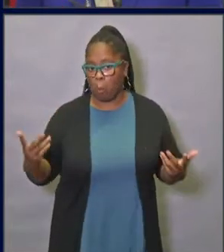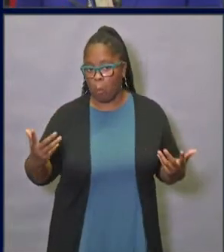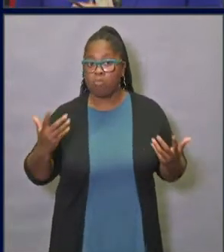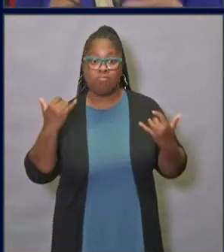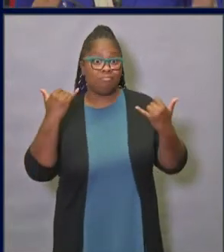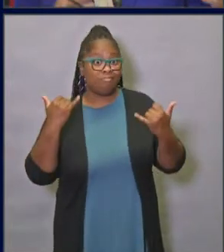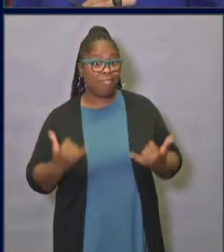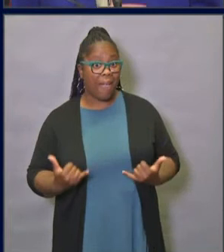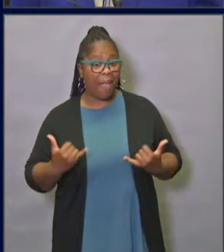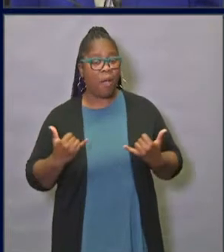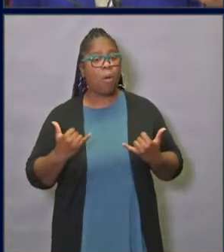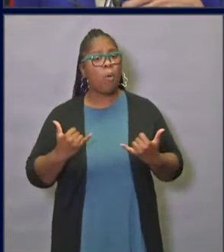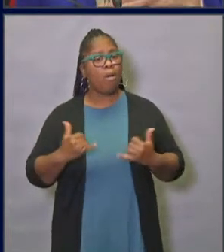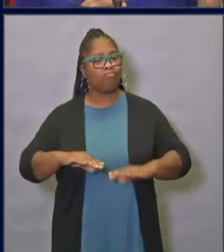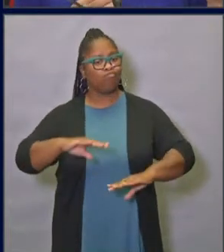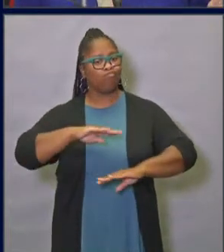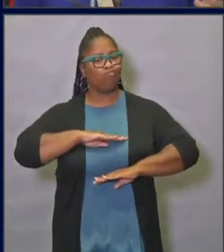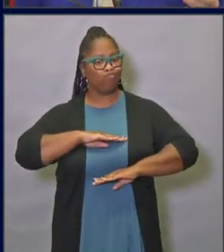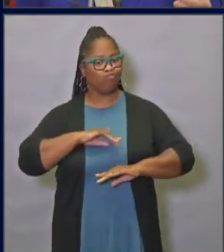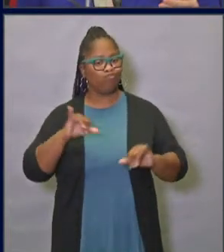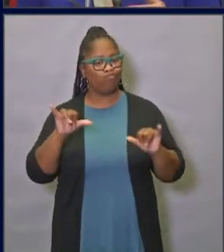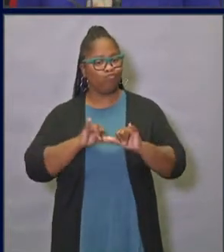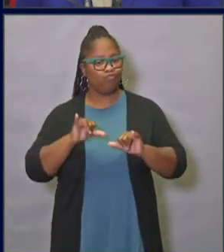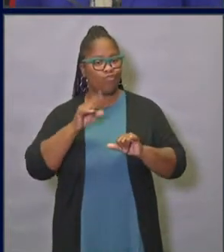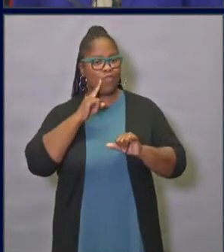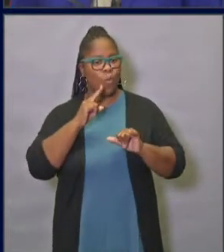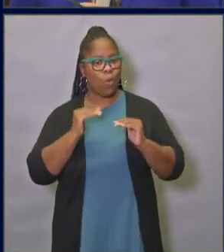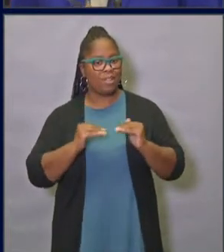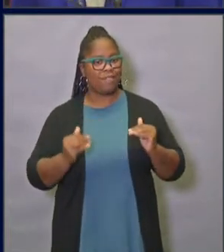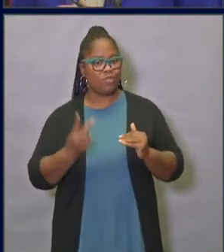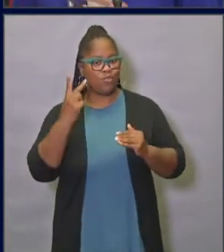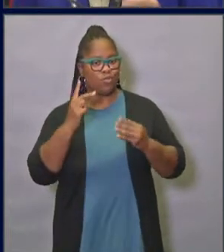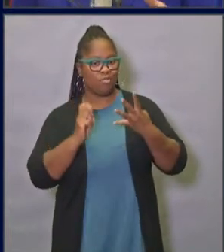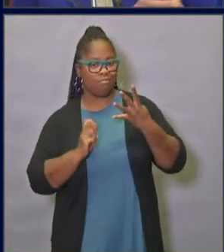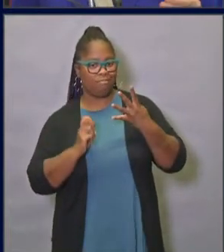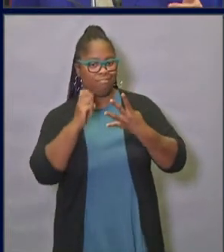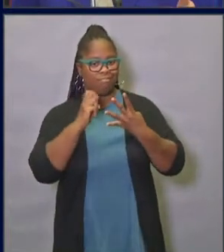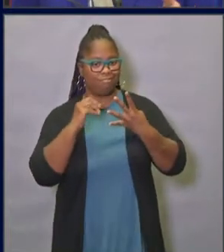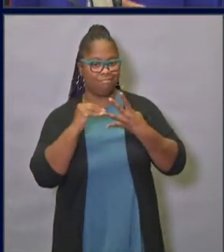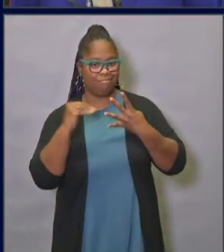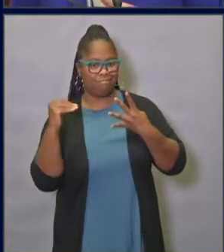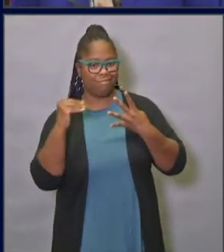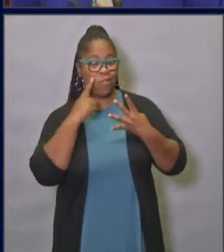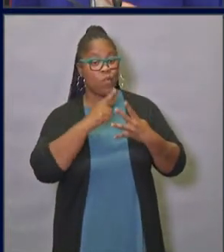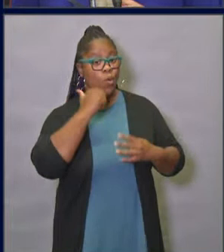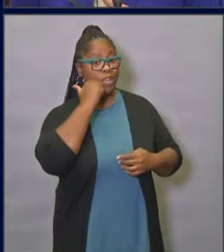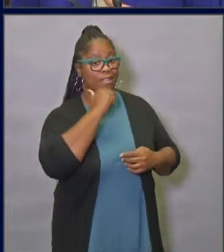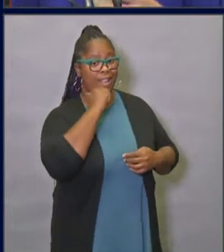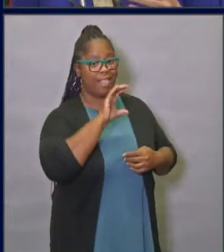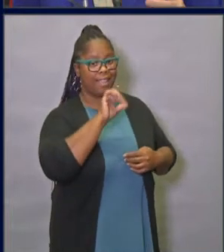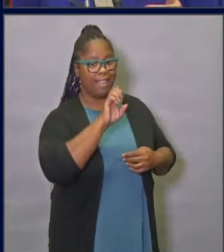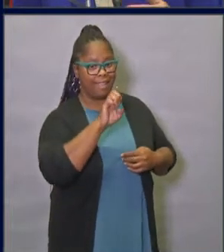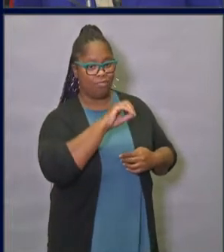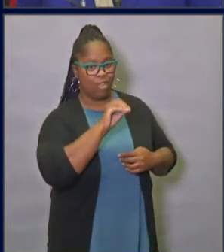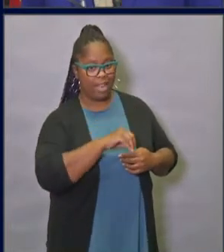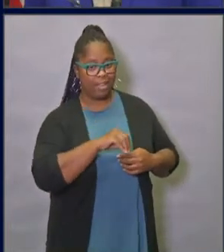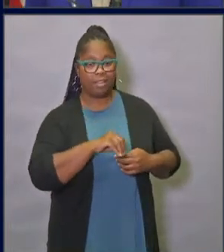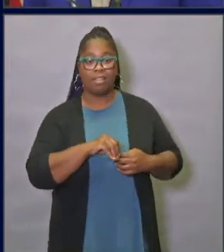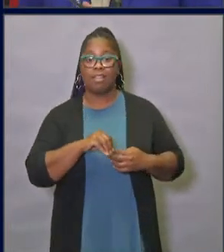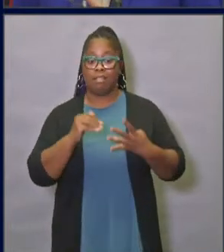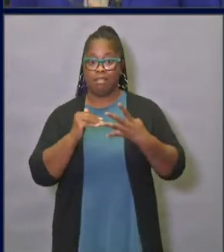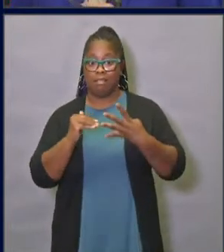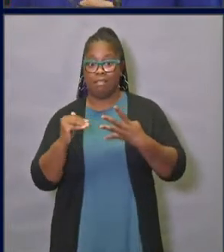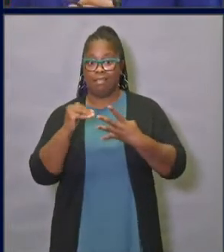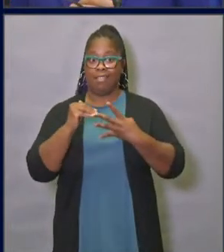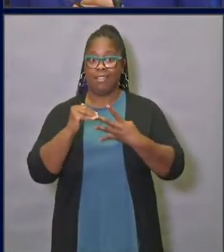qualify now by meeting the metric in Tier 2 for our daily case rate and for Tier 3 for